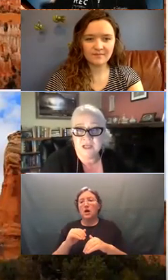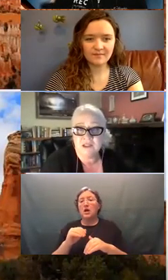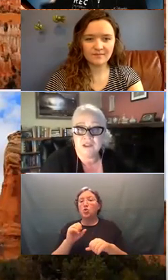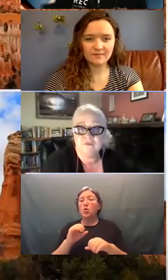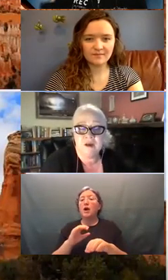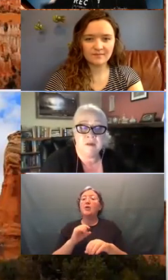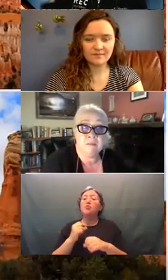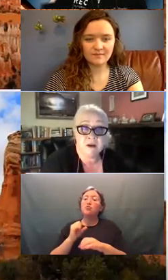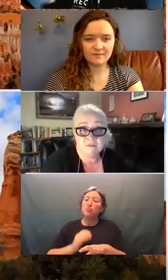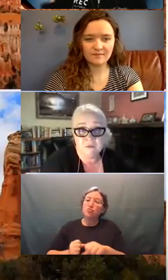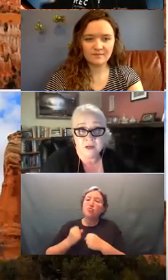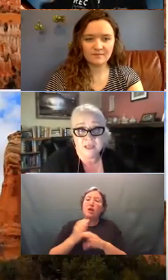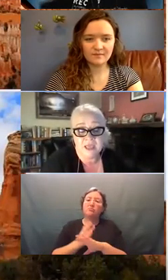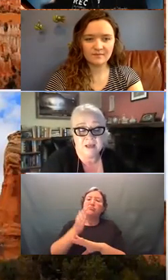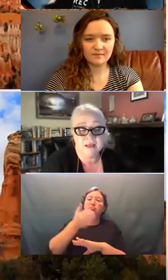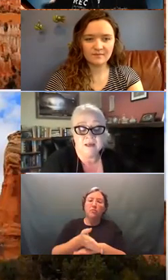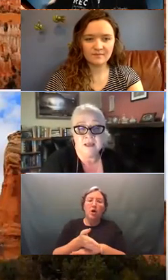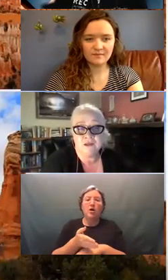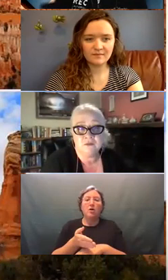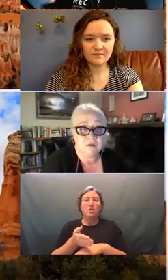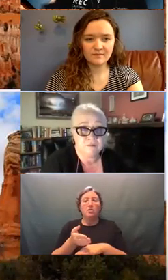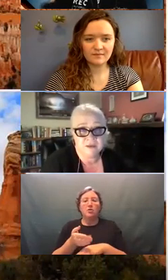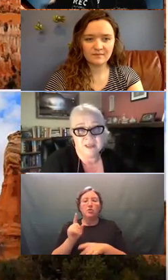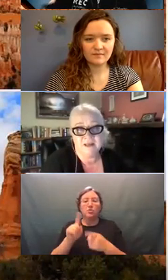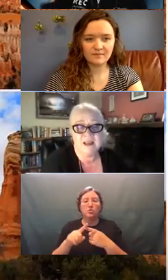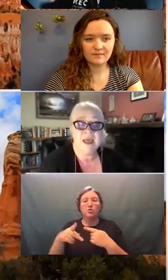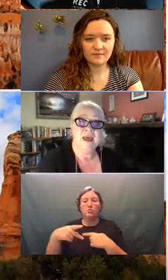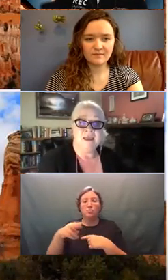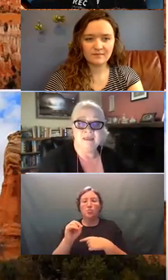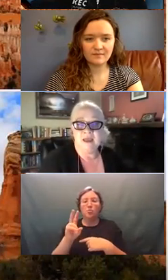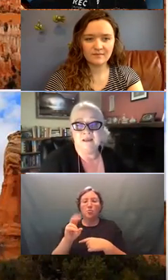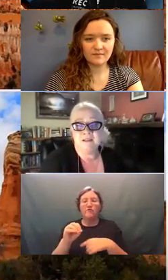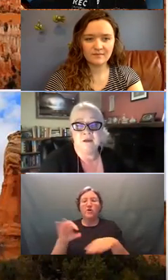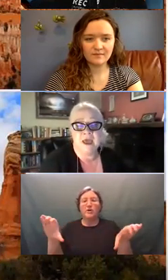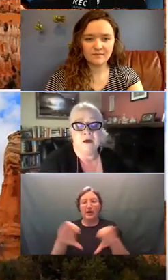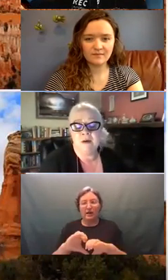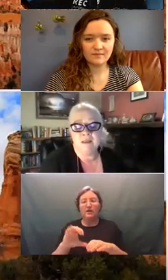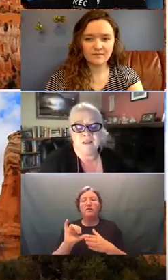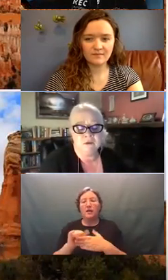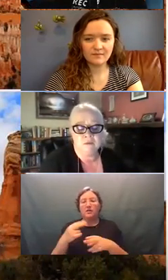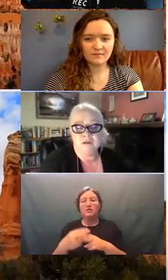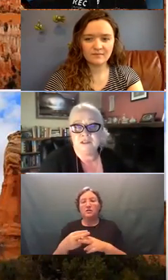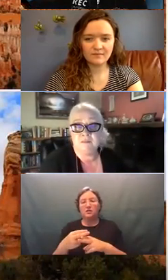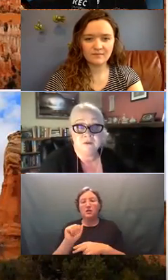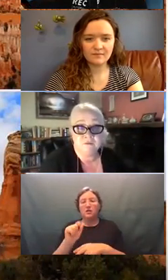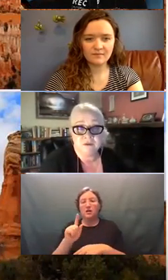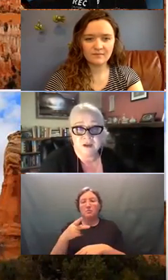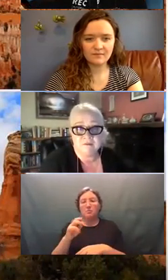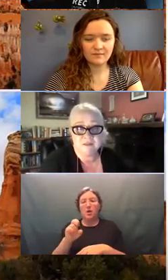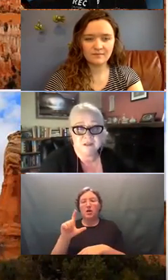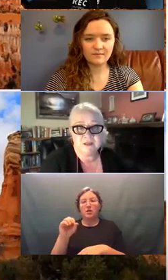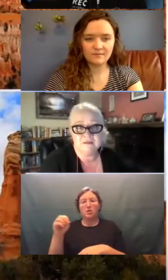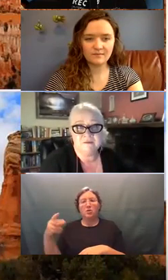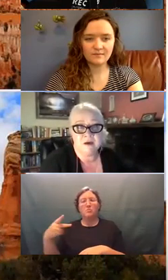which takes you from American Fork Canyon into Provo Canyon. And that is called the Alpine Loop, which is a beautiful